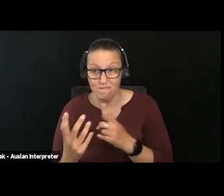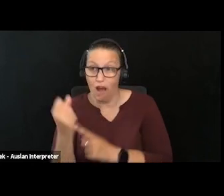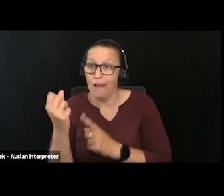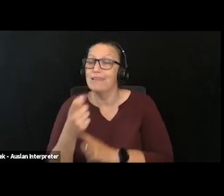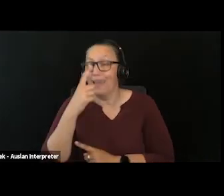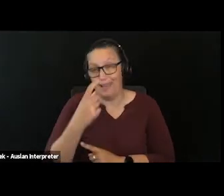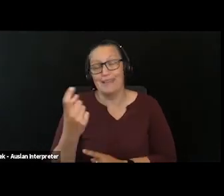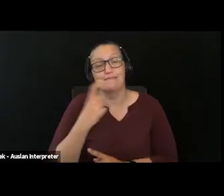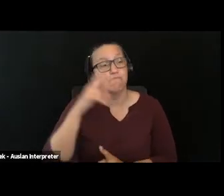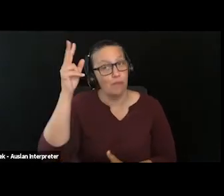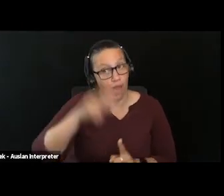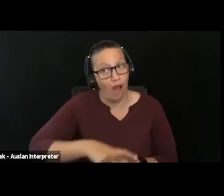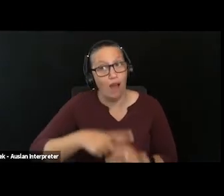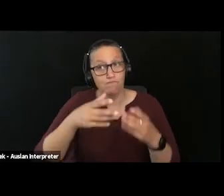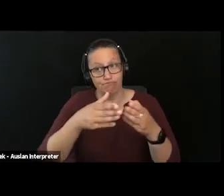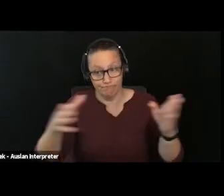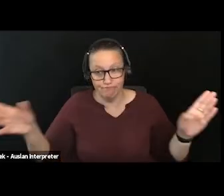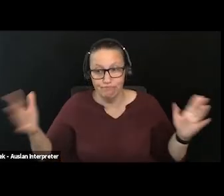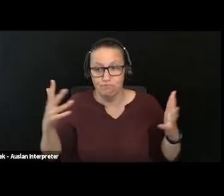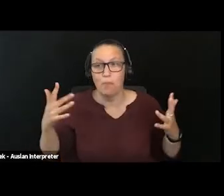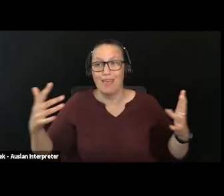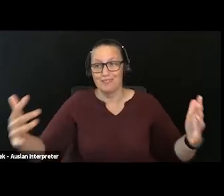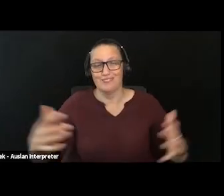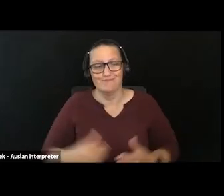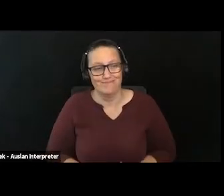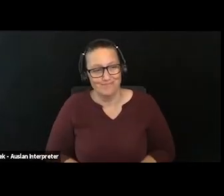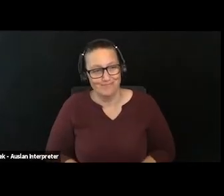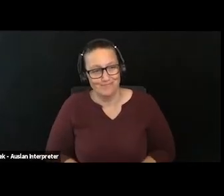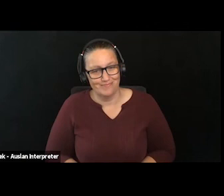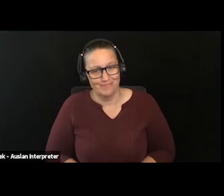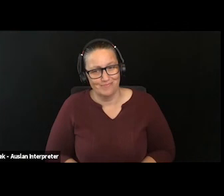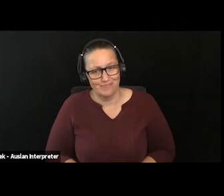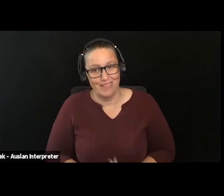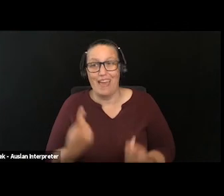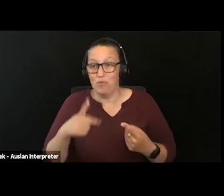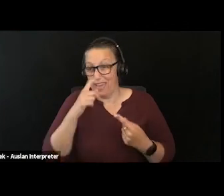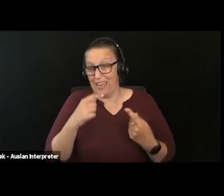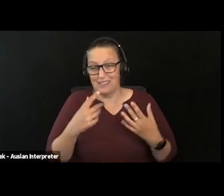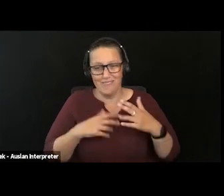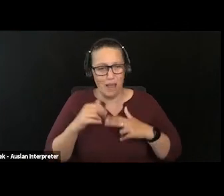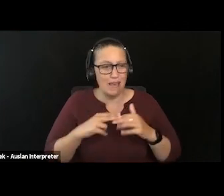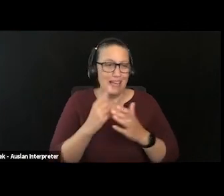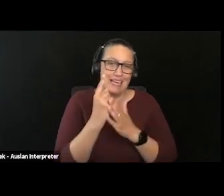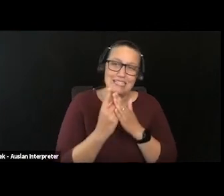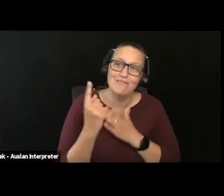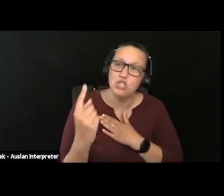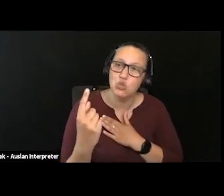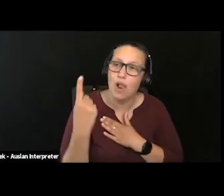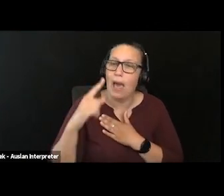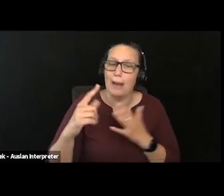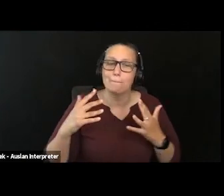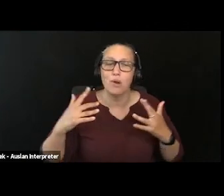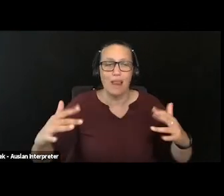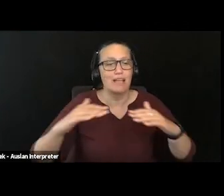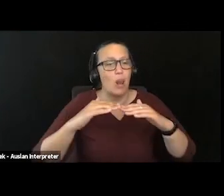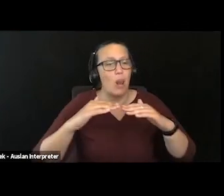findings will inform policy and practice, and particularly with regards to developing individual and population-level interventions